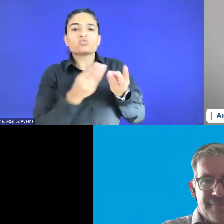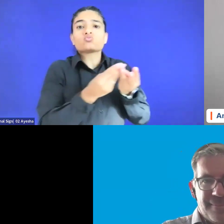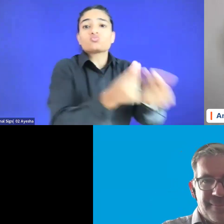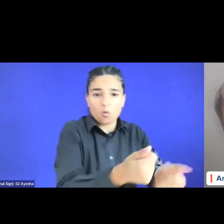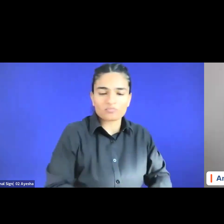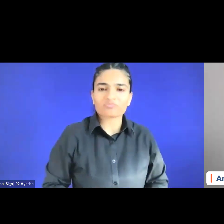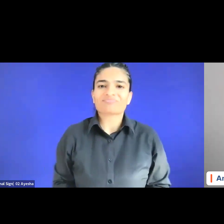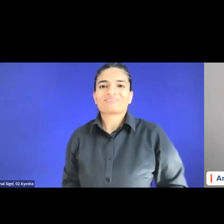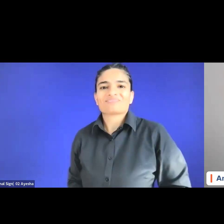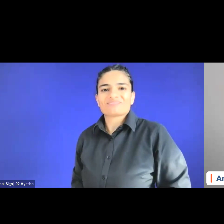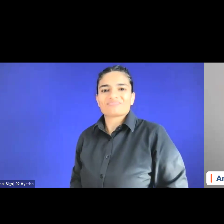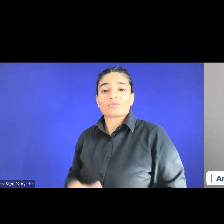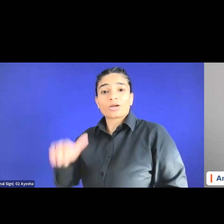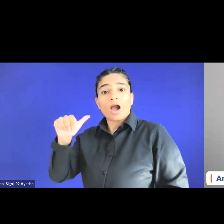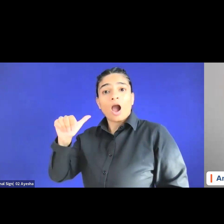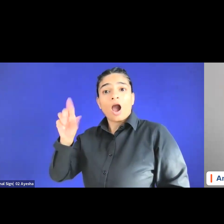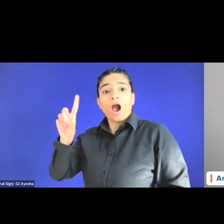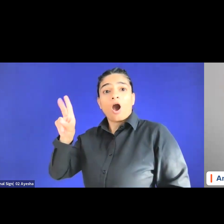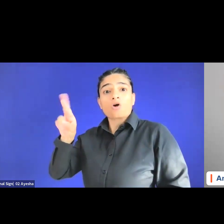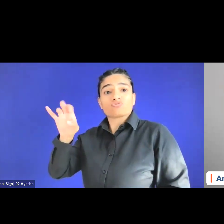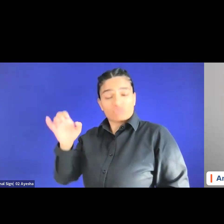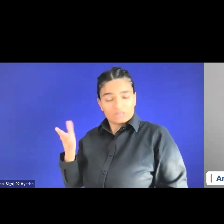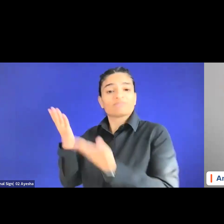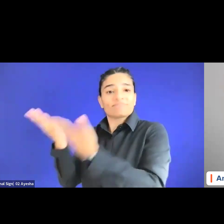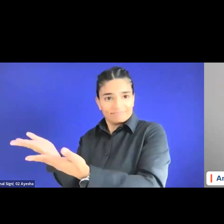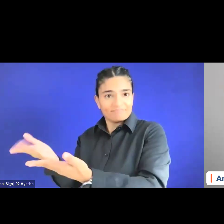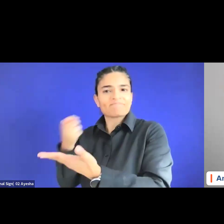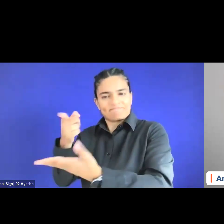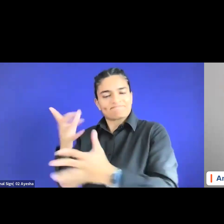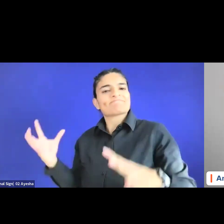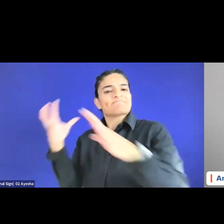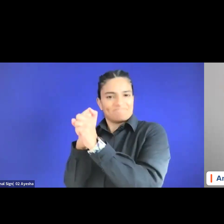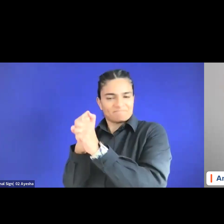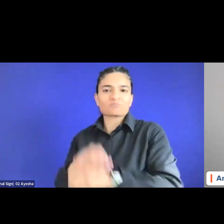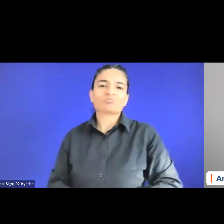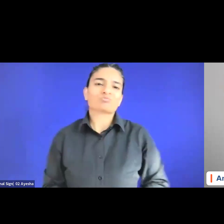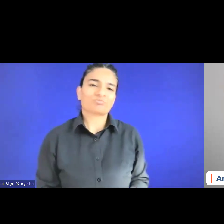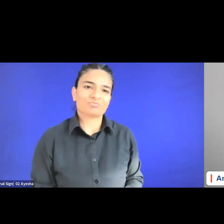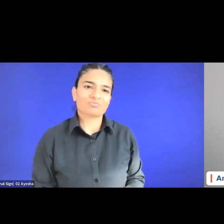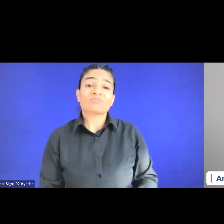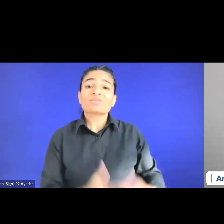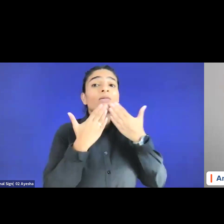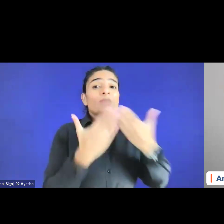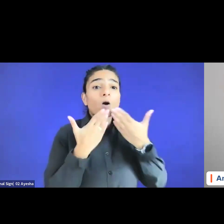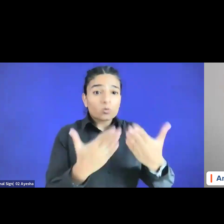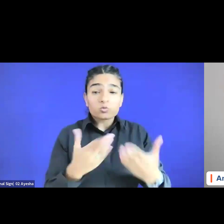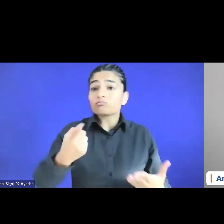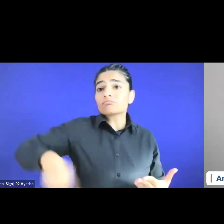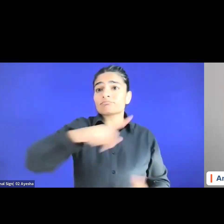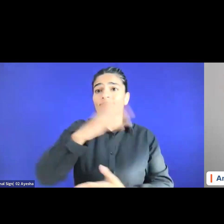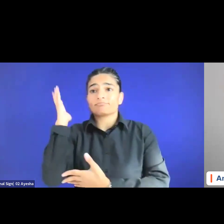I would like to thank all the presenters, because the presentation was very